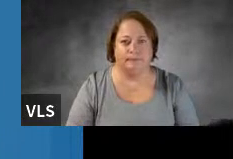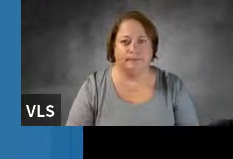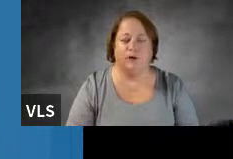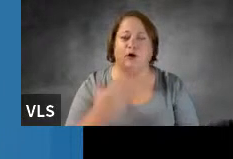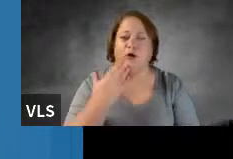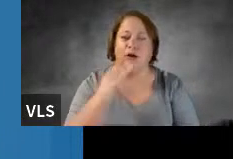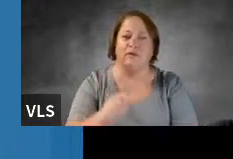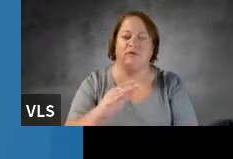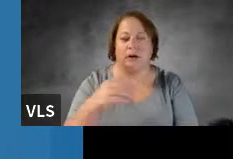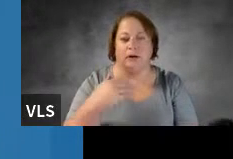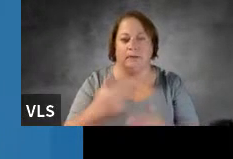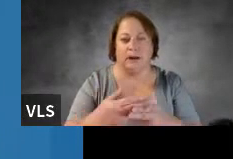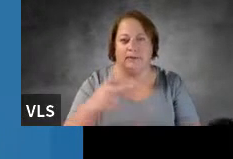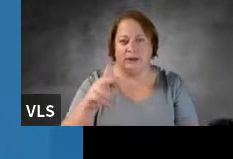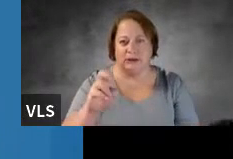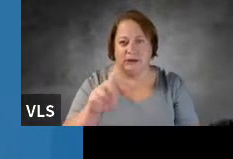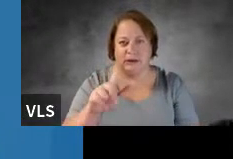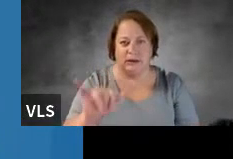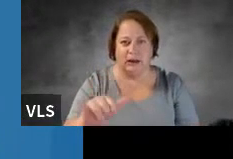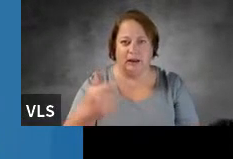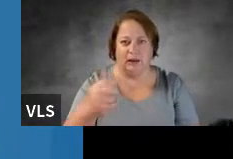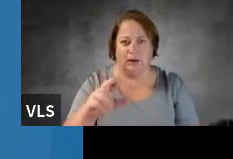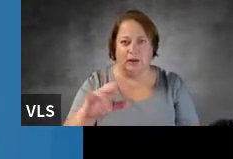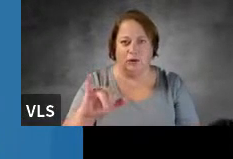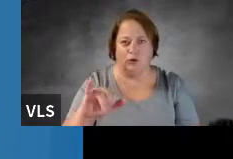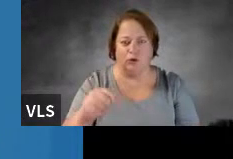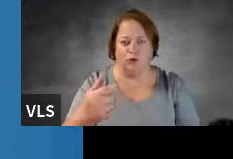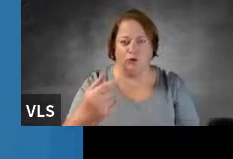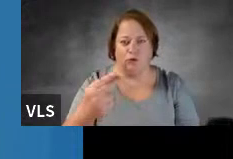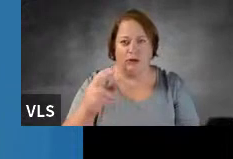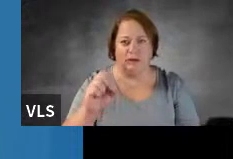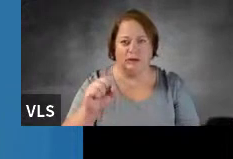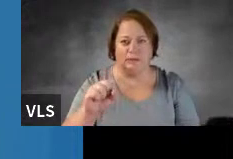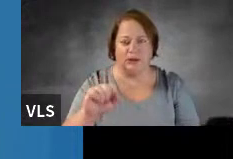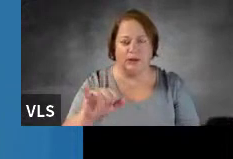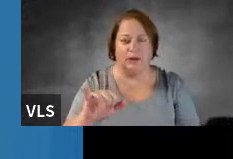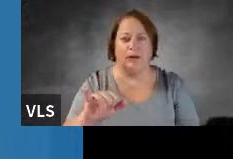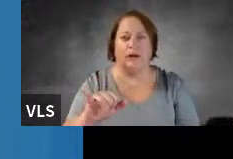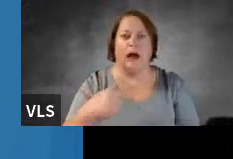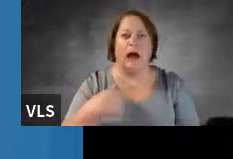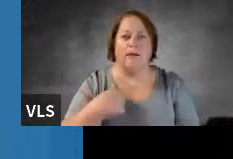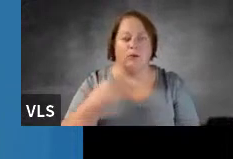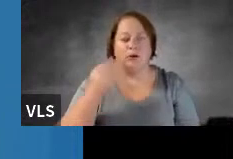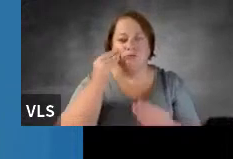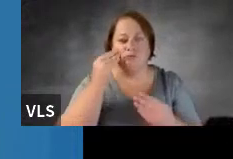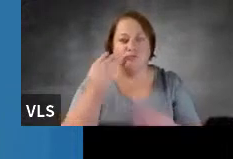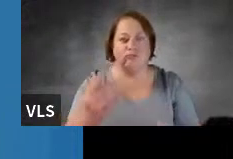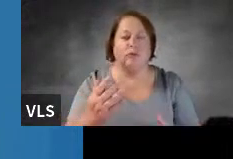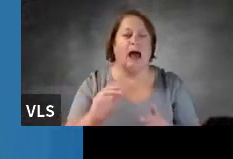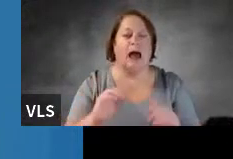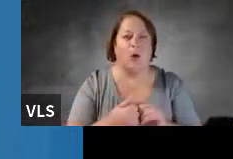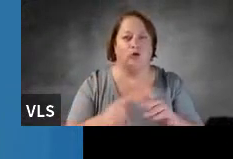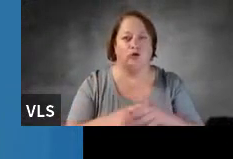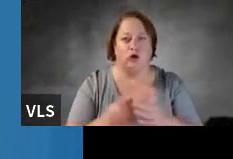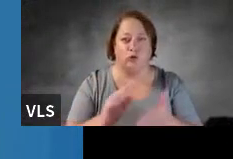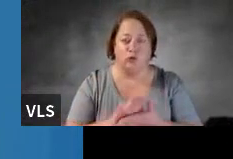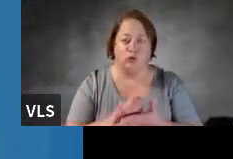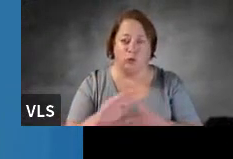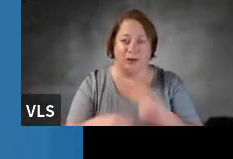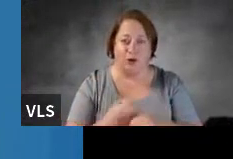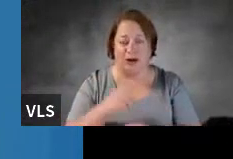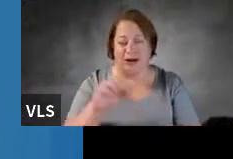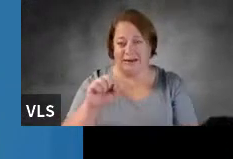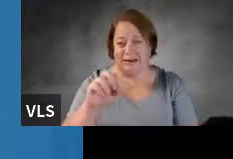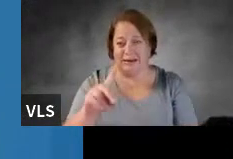Good evening, my name is Kelly Grigsby. I'm the Executive Director of Schools and Programs. I'm gonna give you a little update on how we began the school year in our SSD